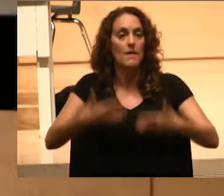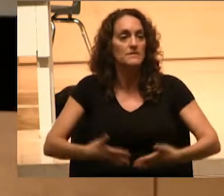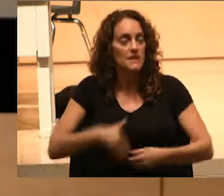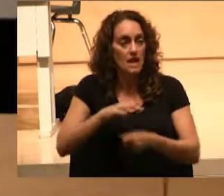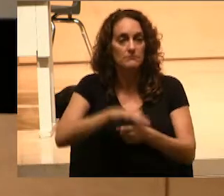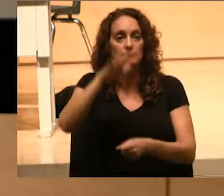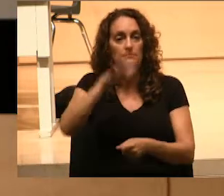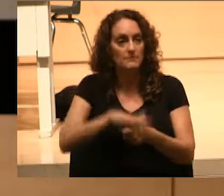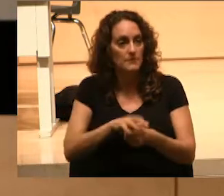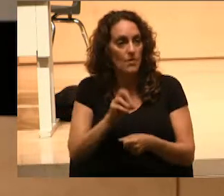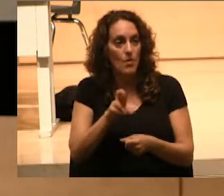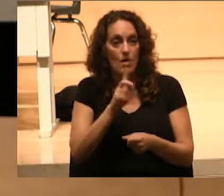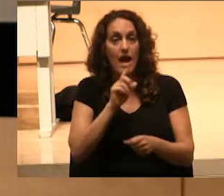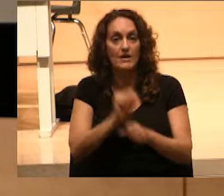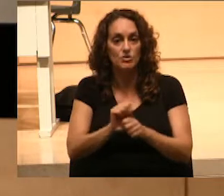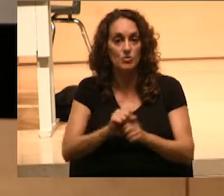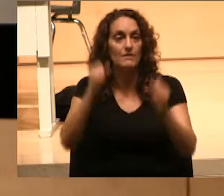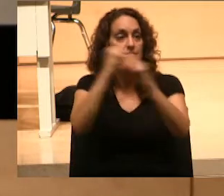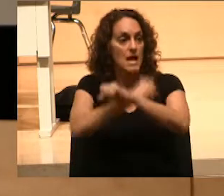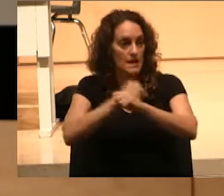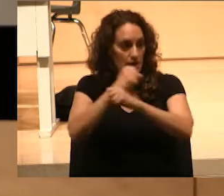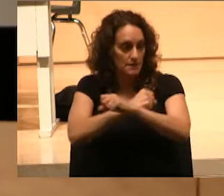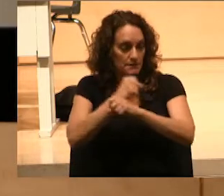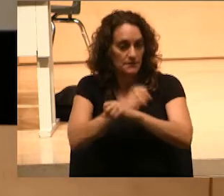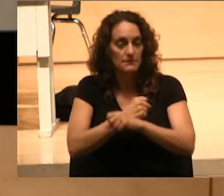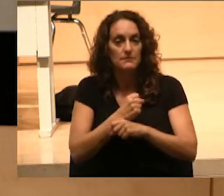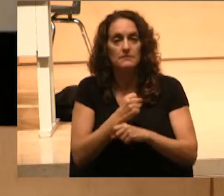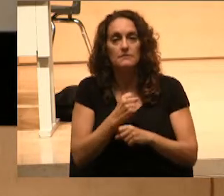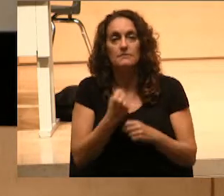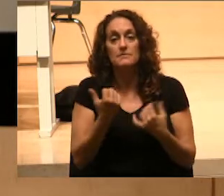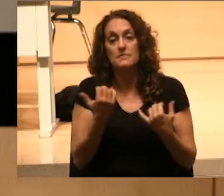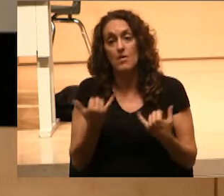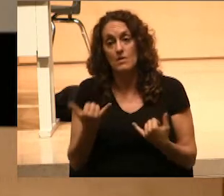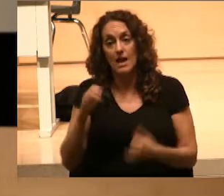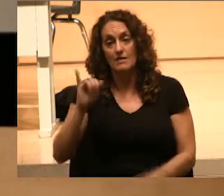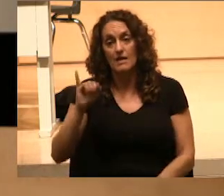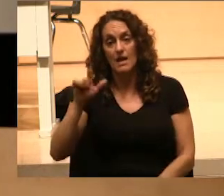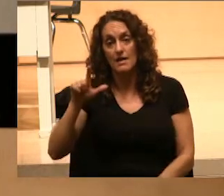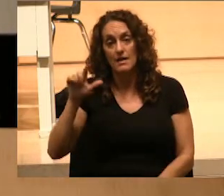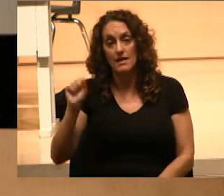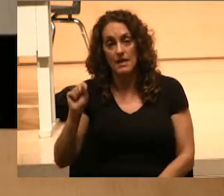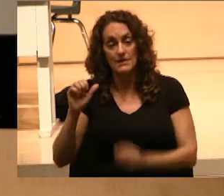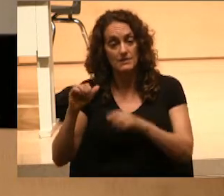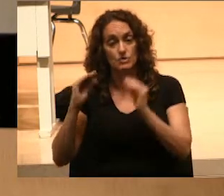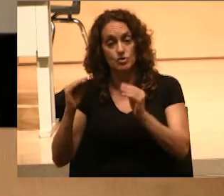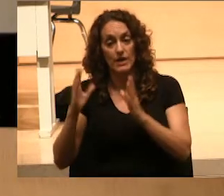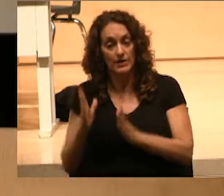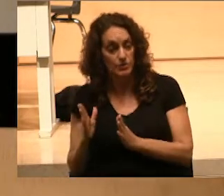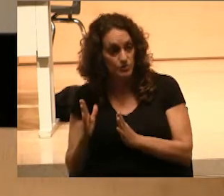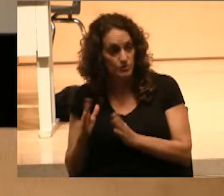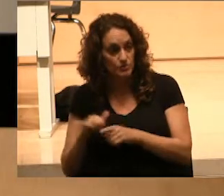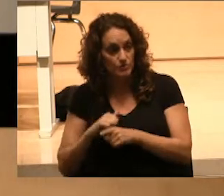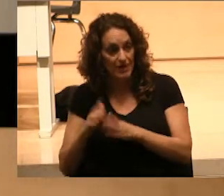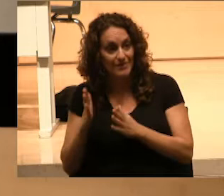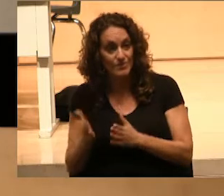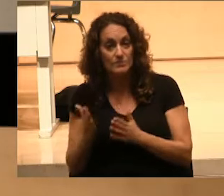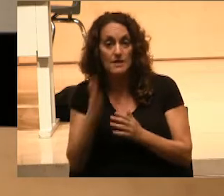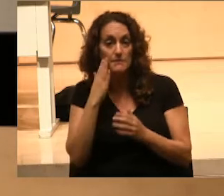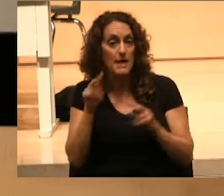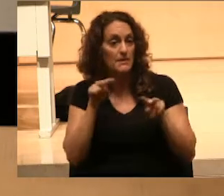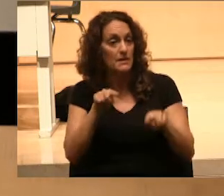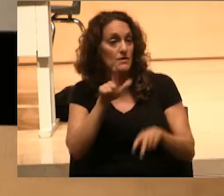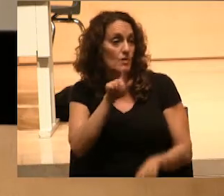or actual fighting. Now, the ILS trainers, there may be